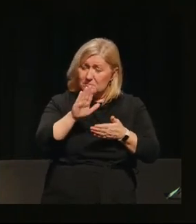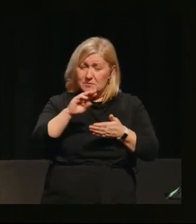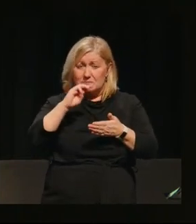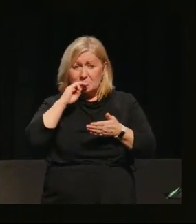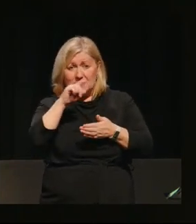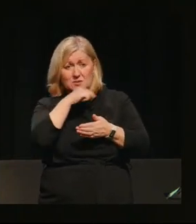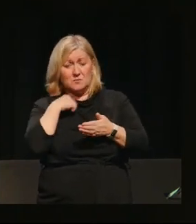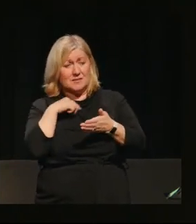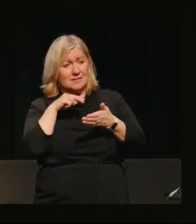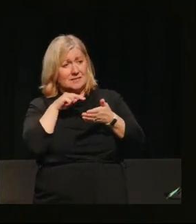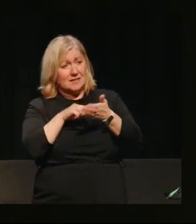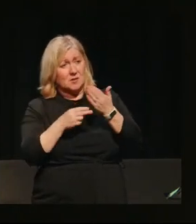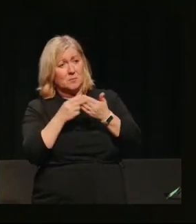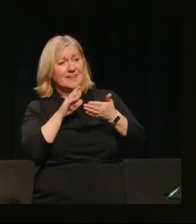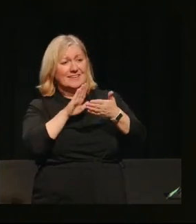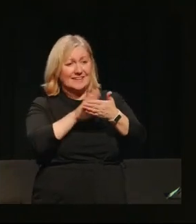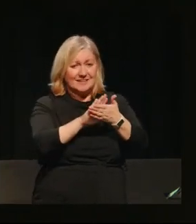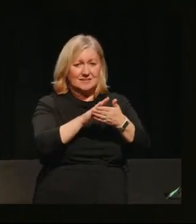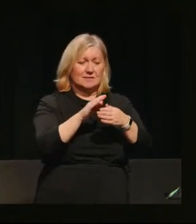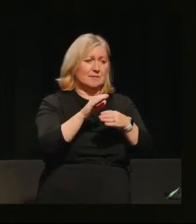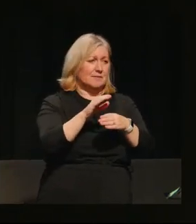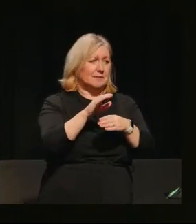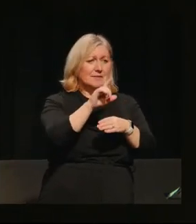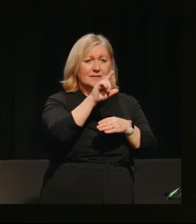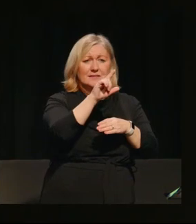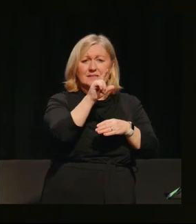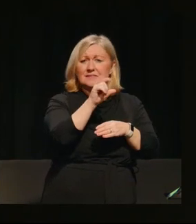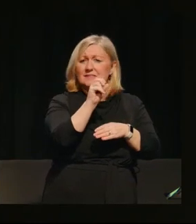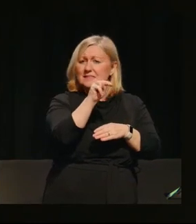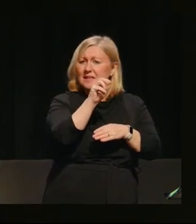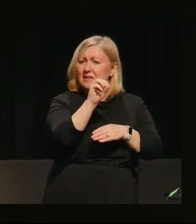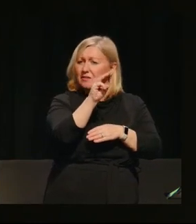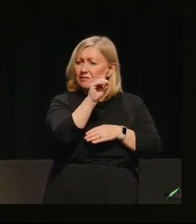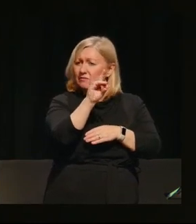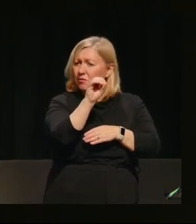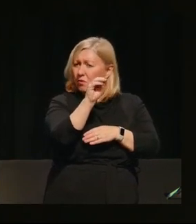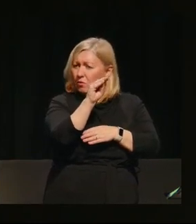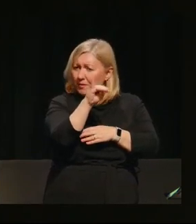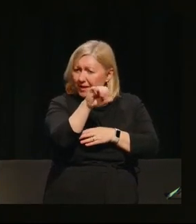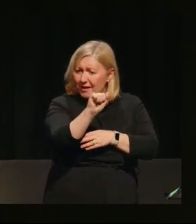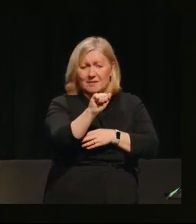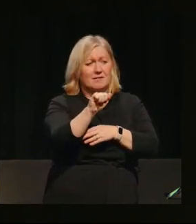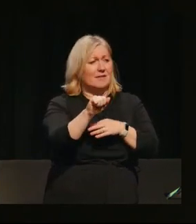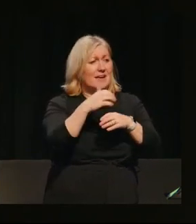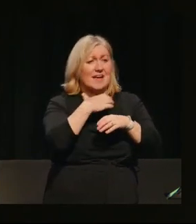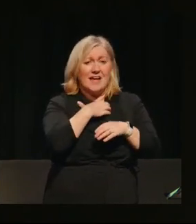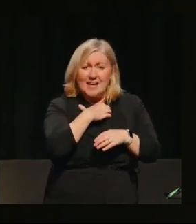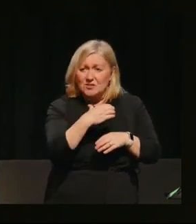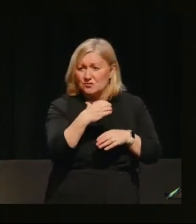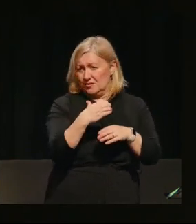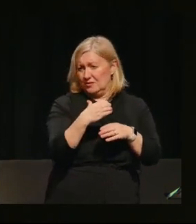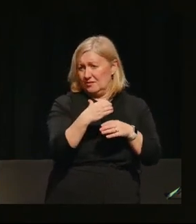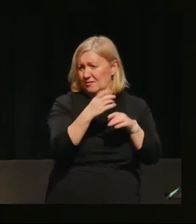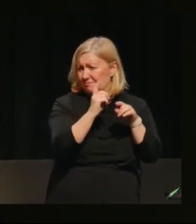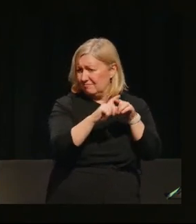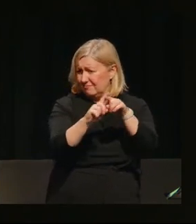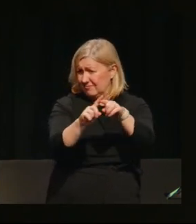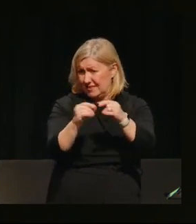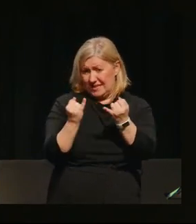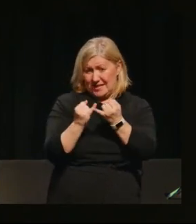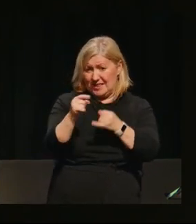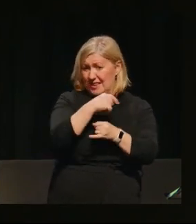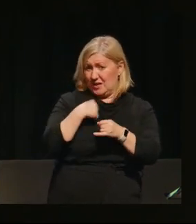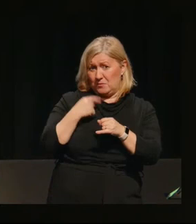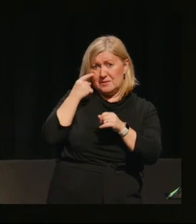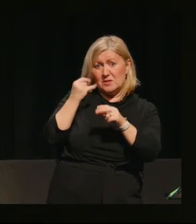and intolerance in society. As we see from the events in Jerusalem this week, the killing of Jews at prayer,